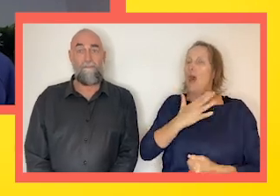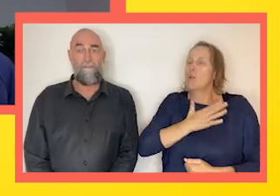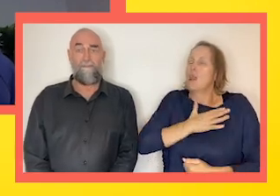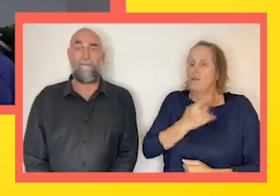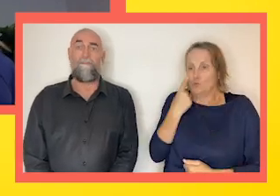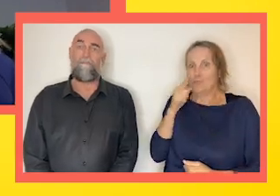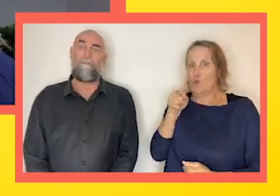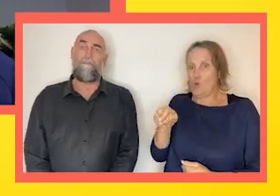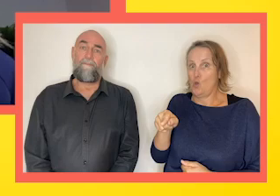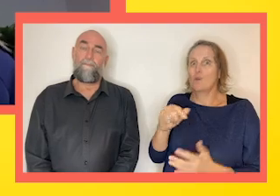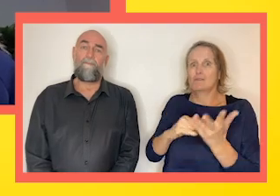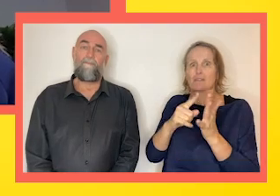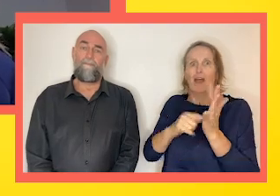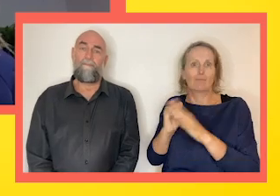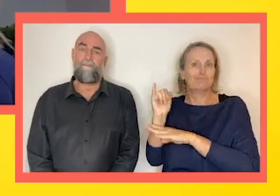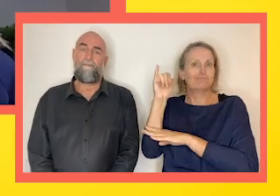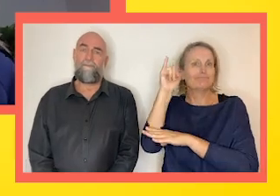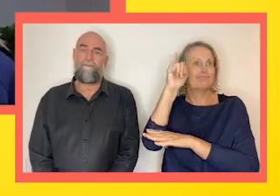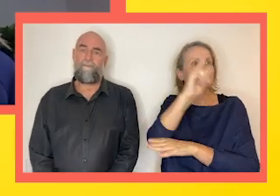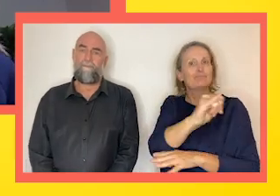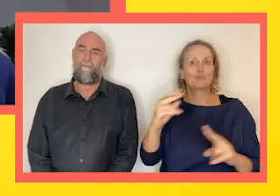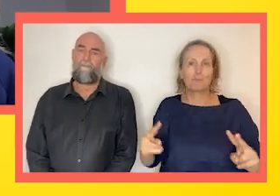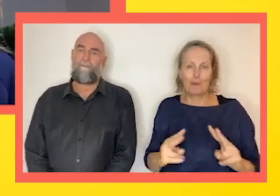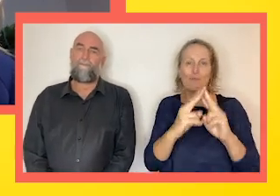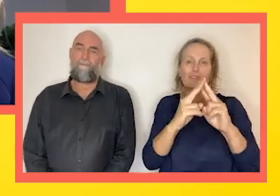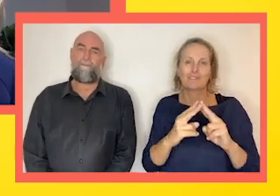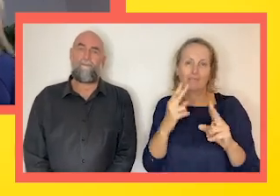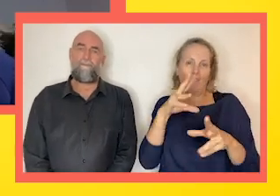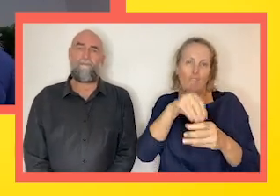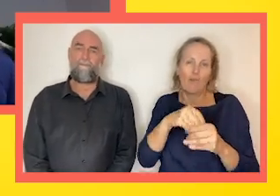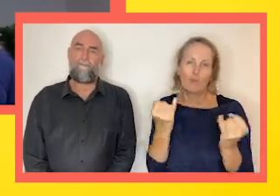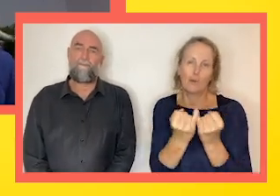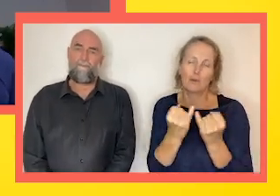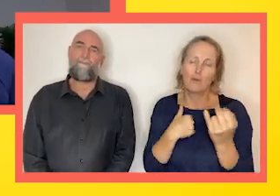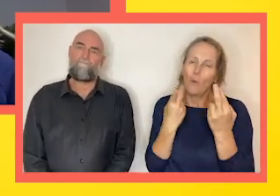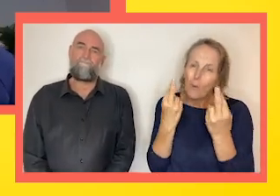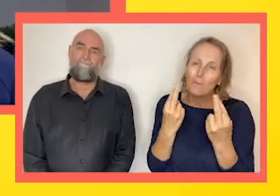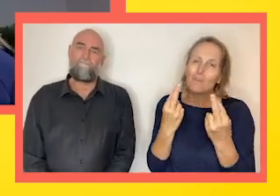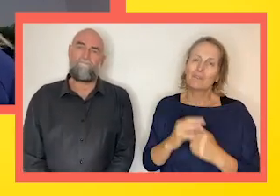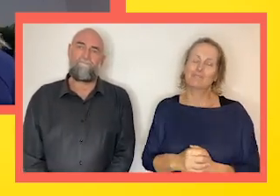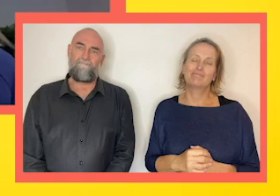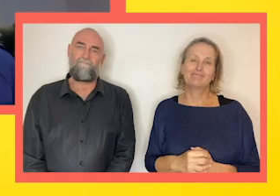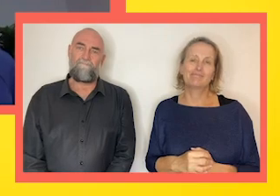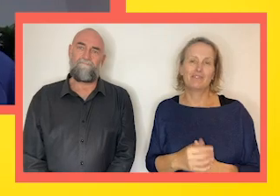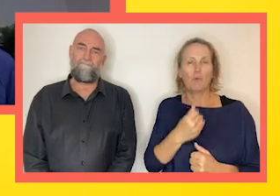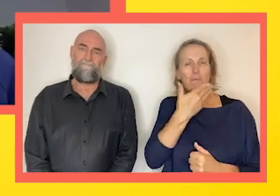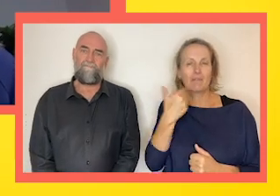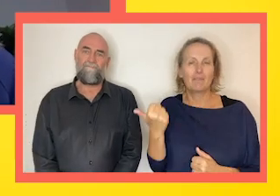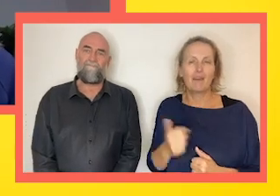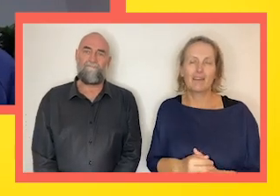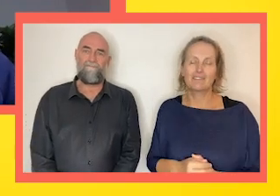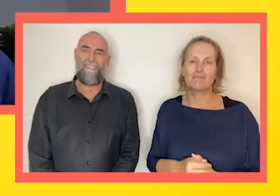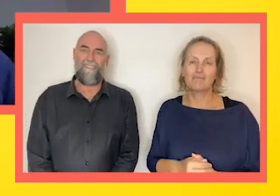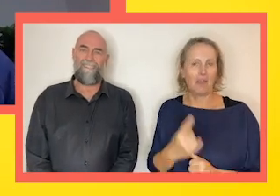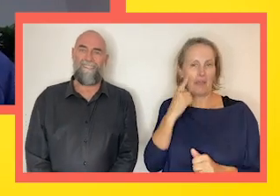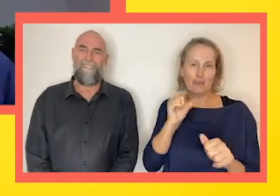her on a plane in Paris competing. Yeah, I would love to see how that all would unfold.